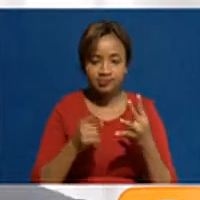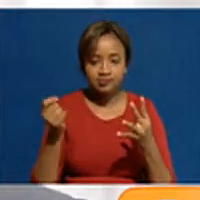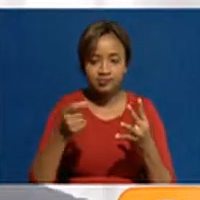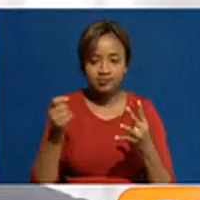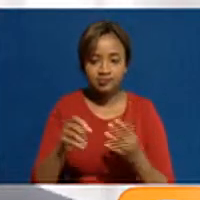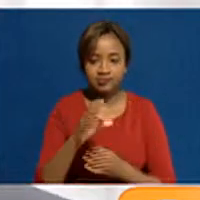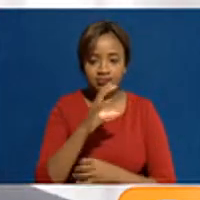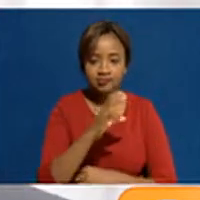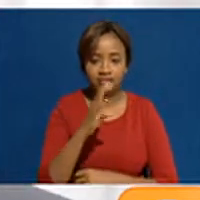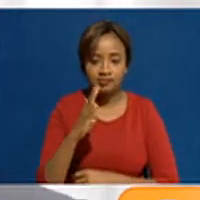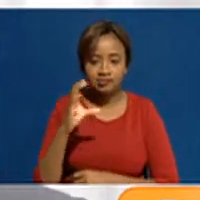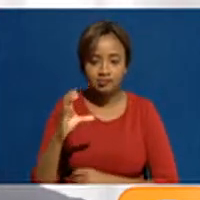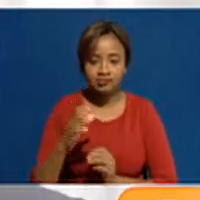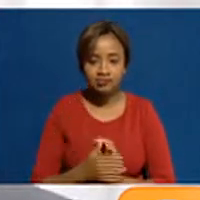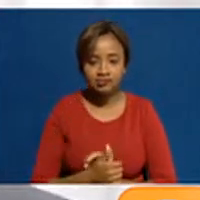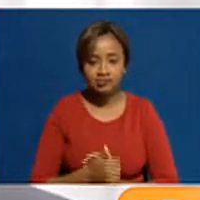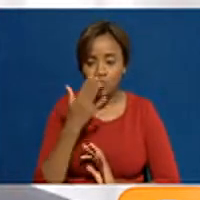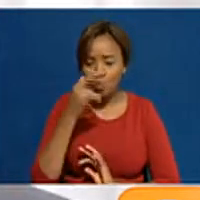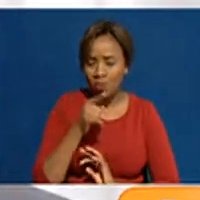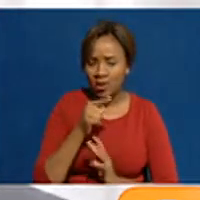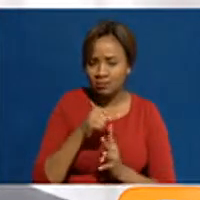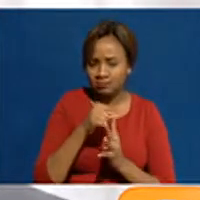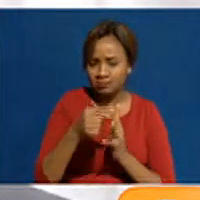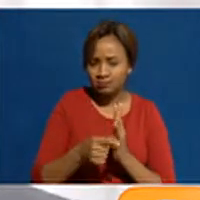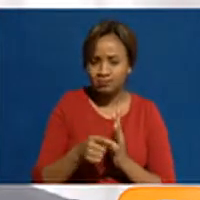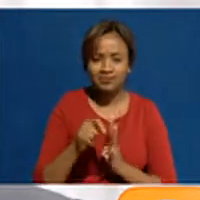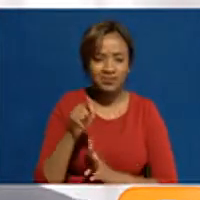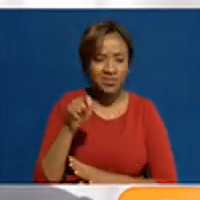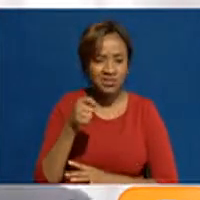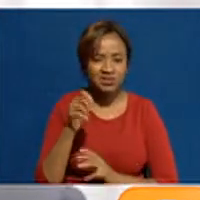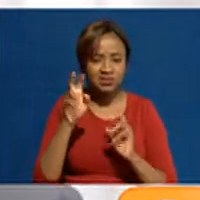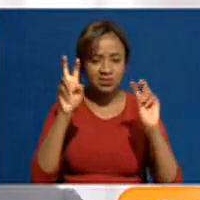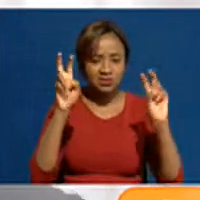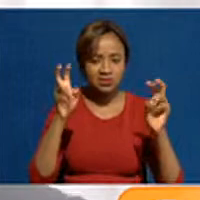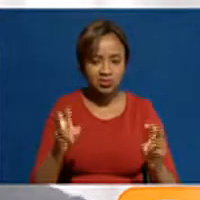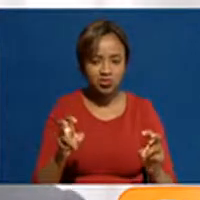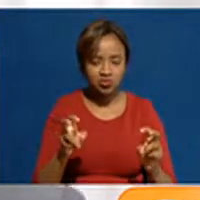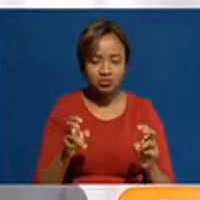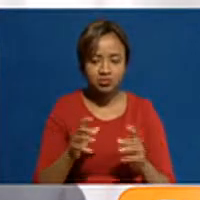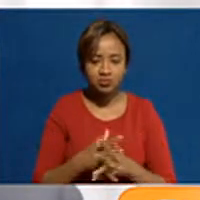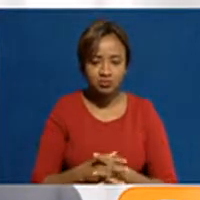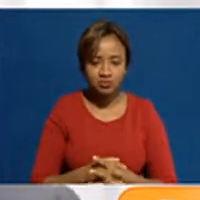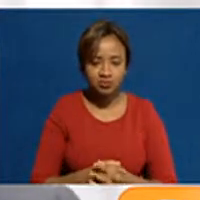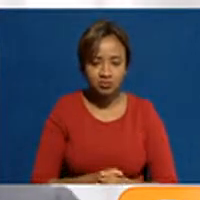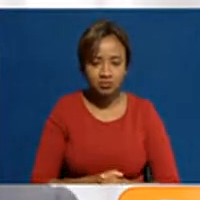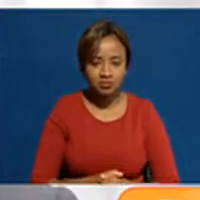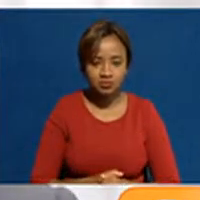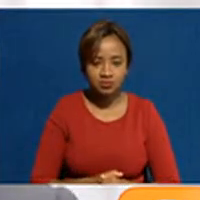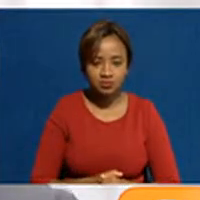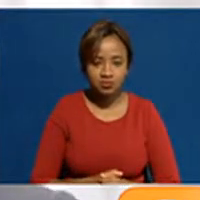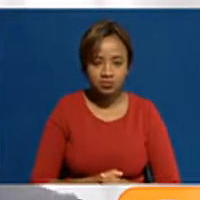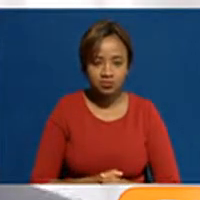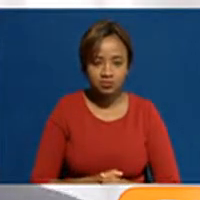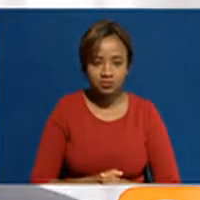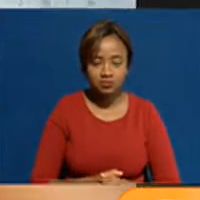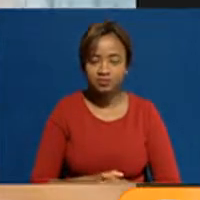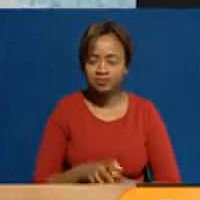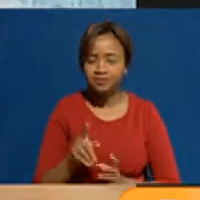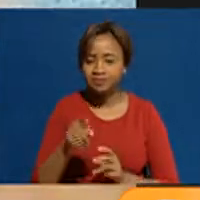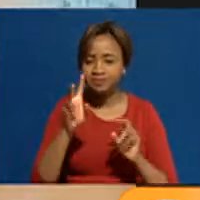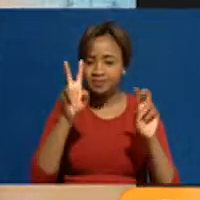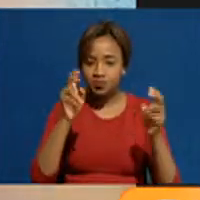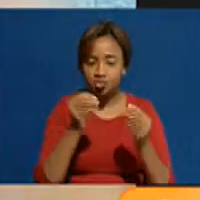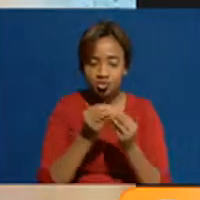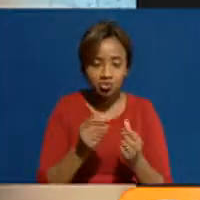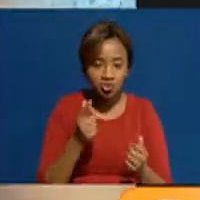which is one of the key issues that is being handled by the current government. And